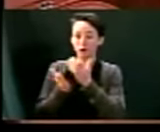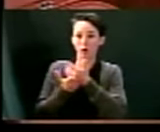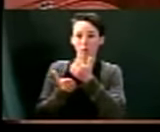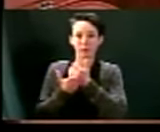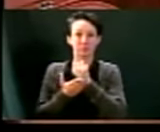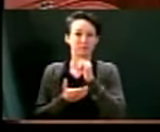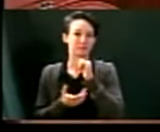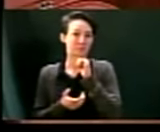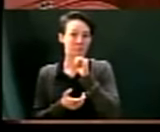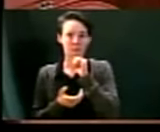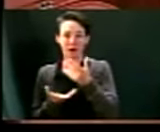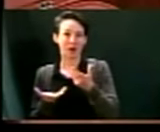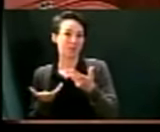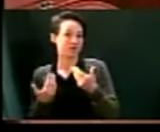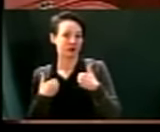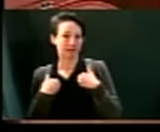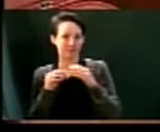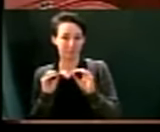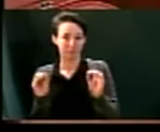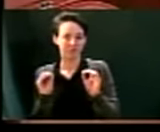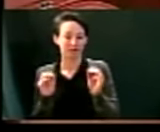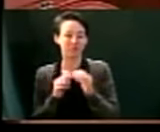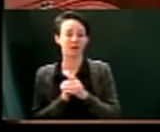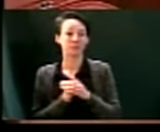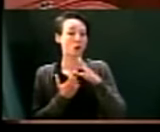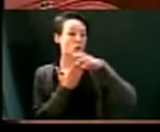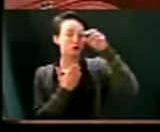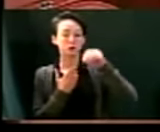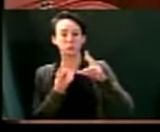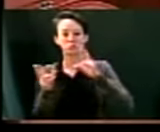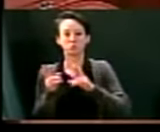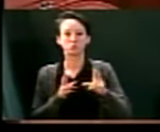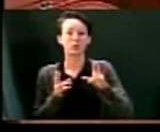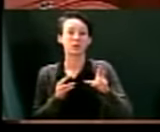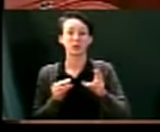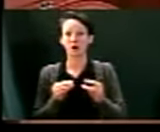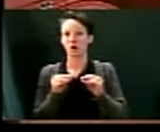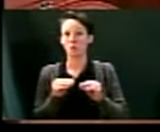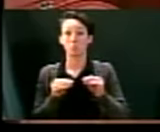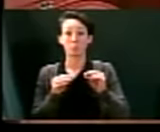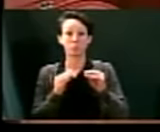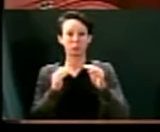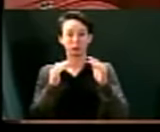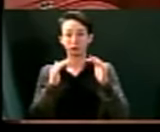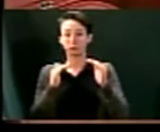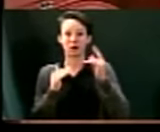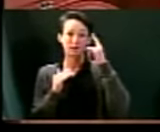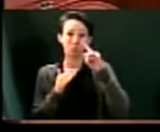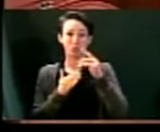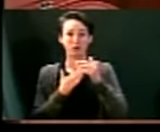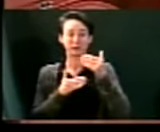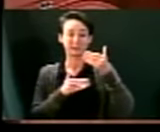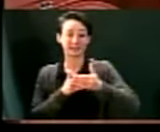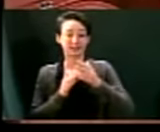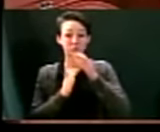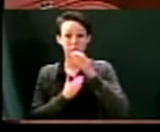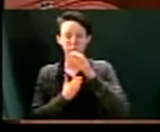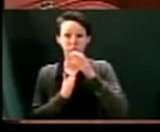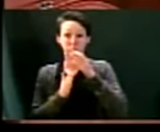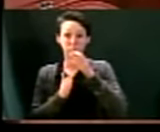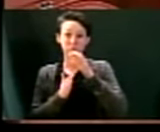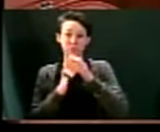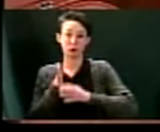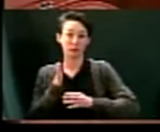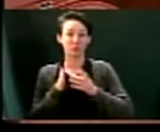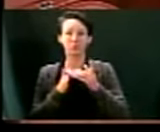it. Or a student who was ready to move on to the next chapter but was given busy work while the teacher helped the other